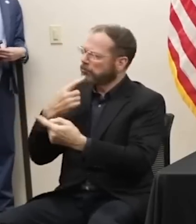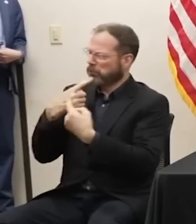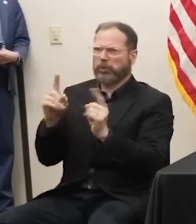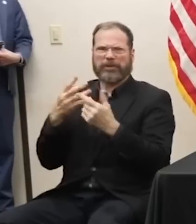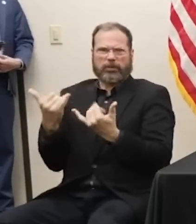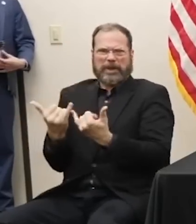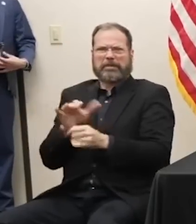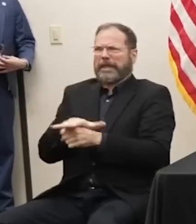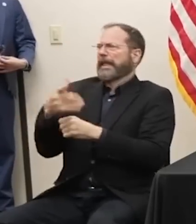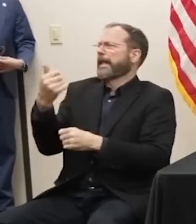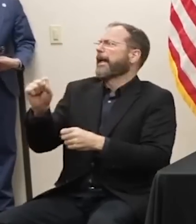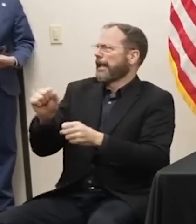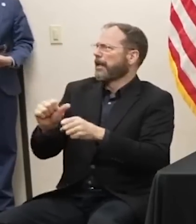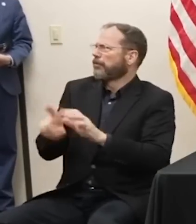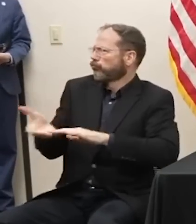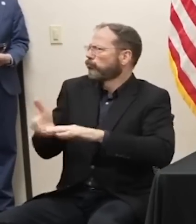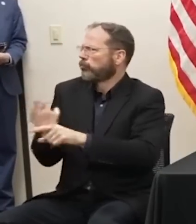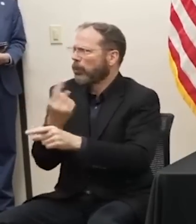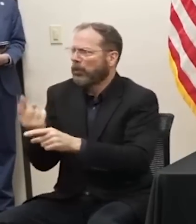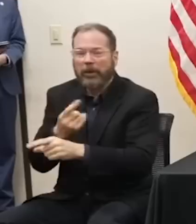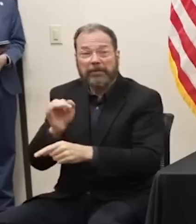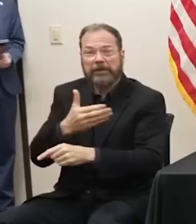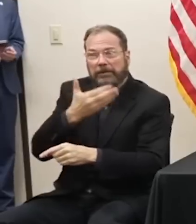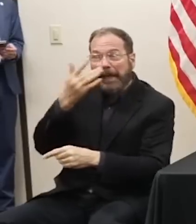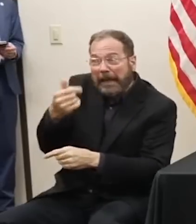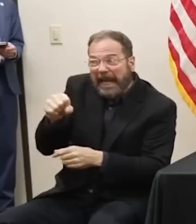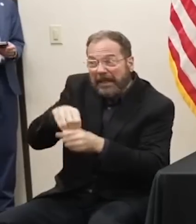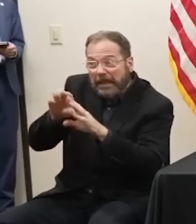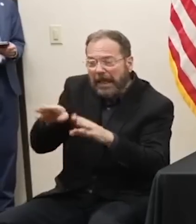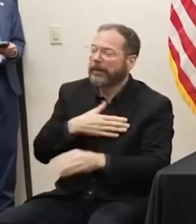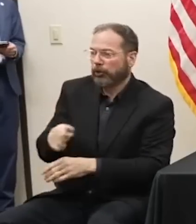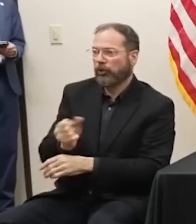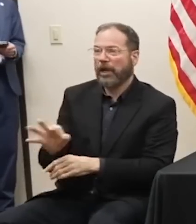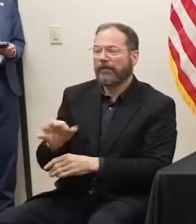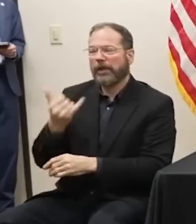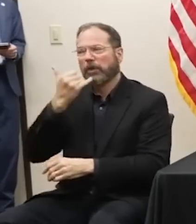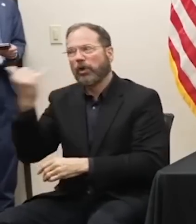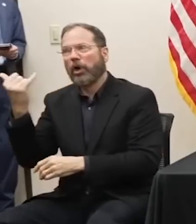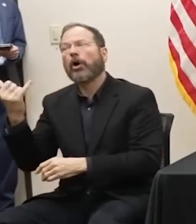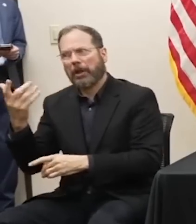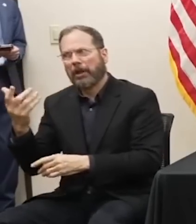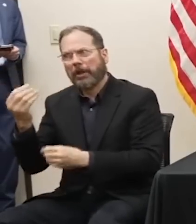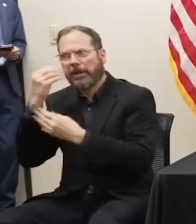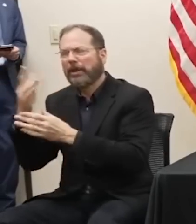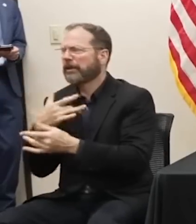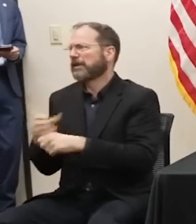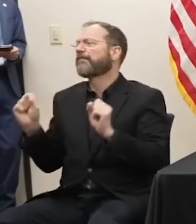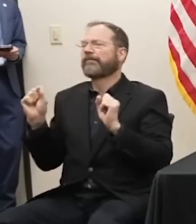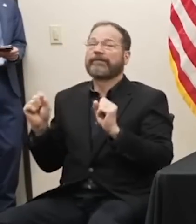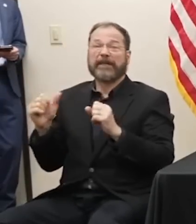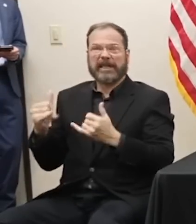of gas and that they are operating. Remember, if you smell gas, please turn it off and call. We want to make sure people are safe as we